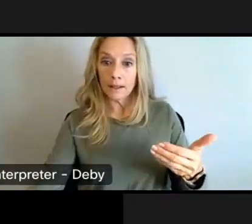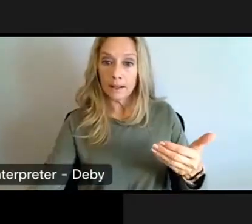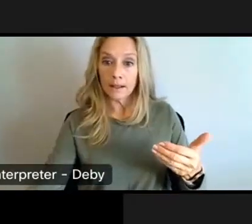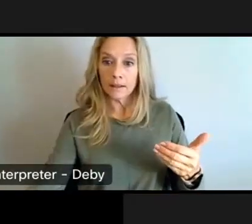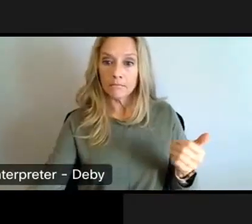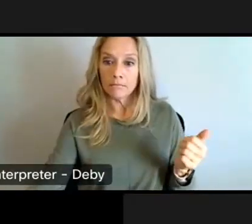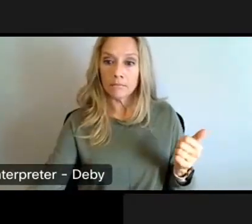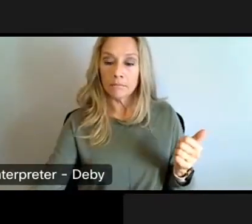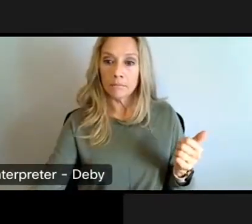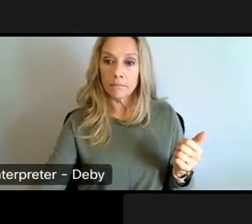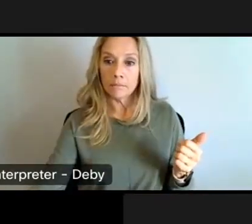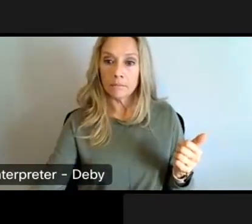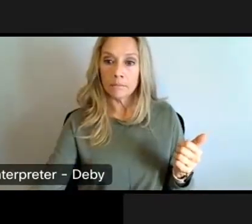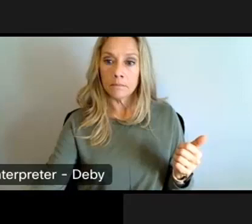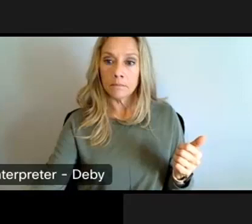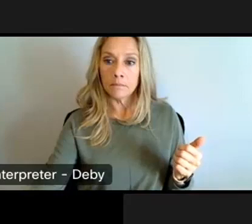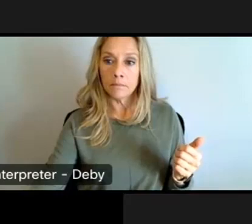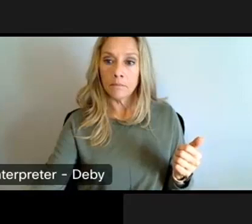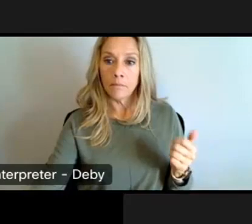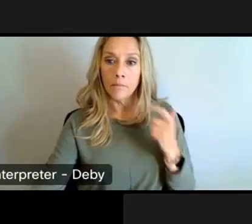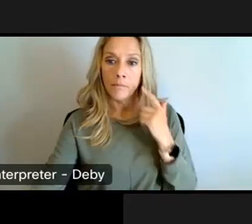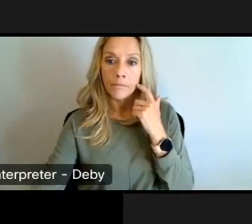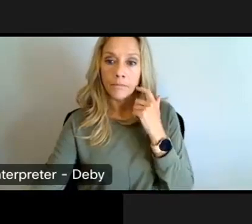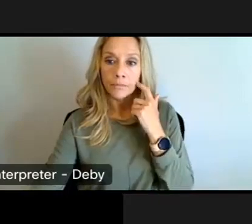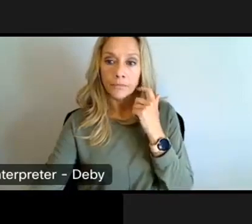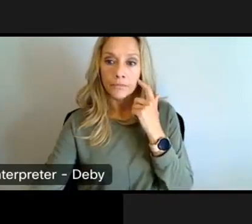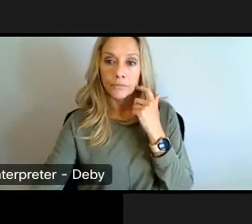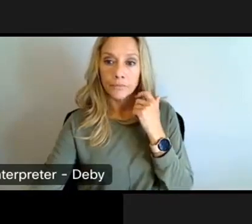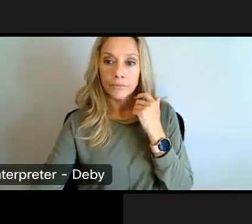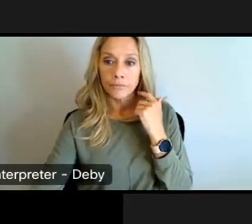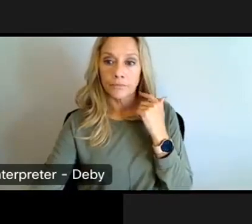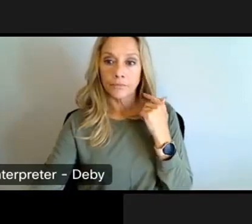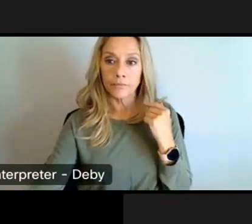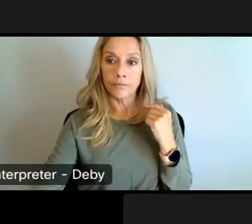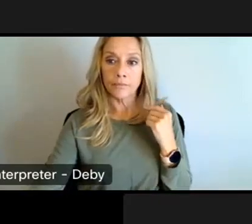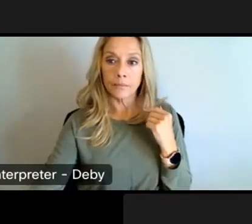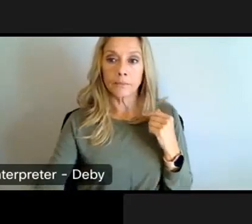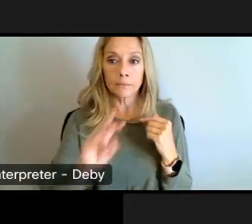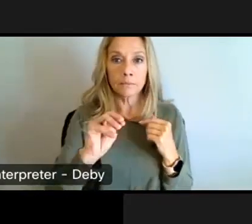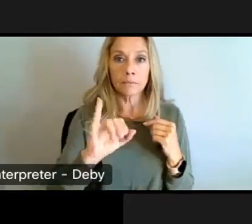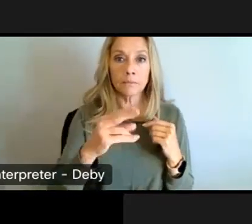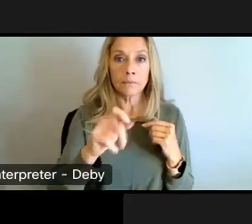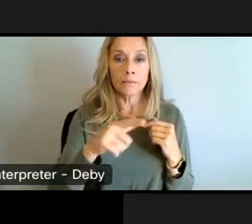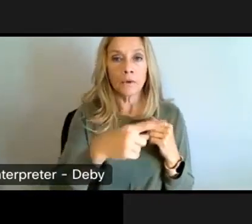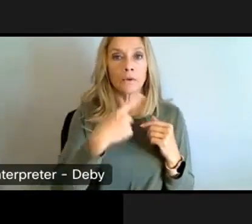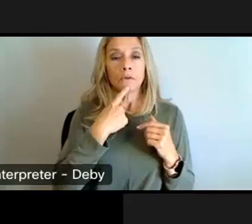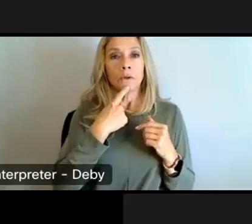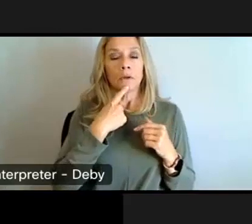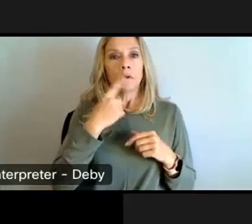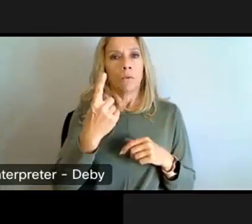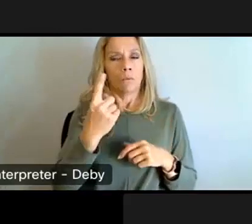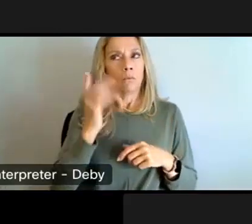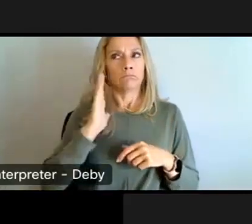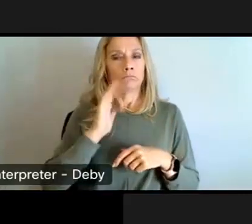My question, Michael, is you mentioned there was a point where you just felt like you lost your identity